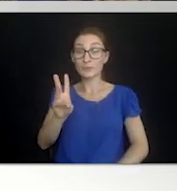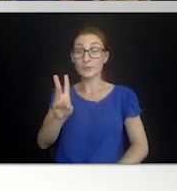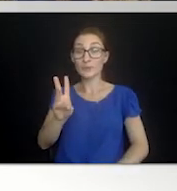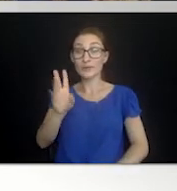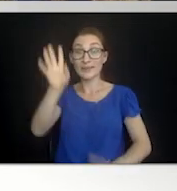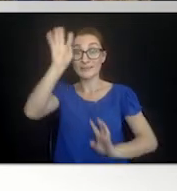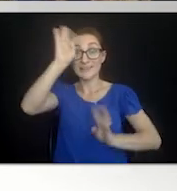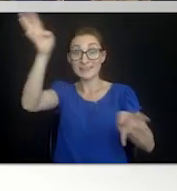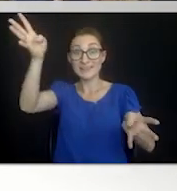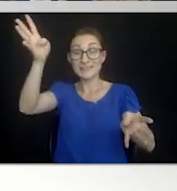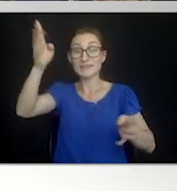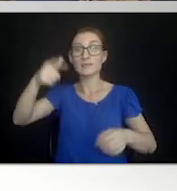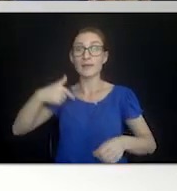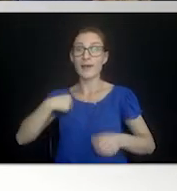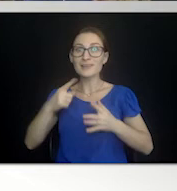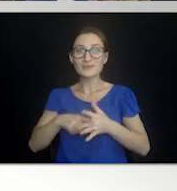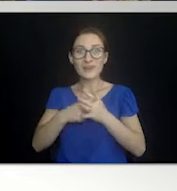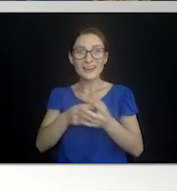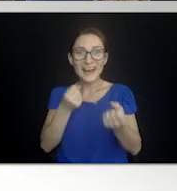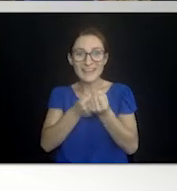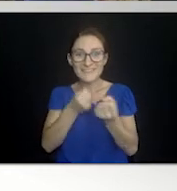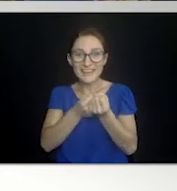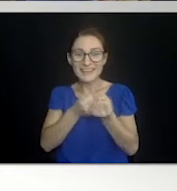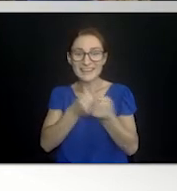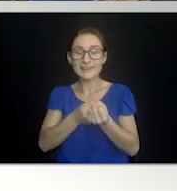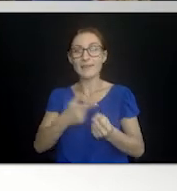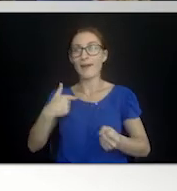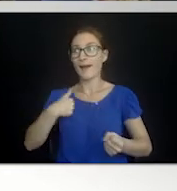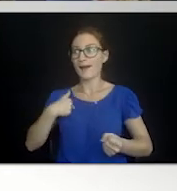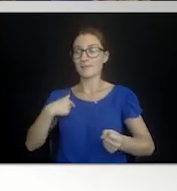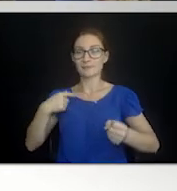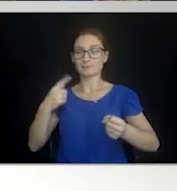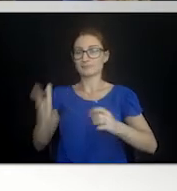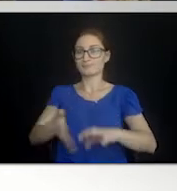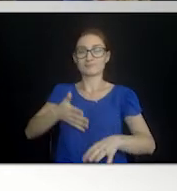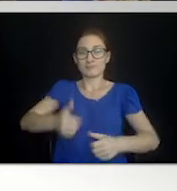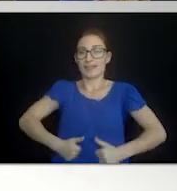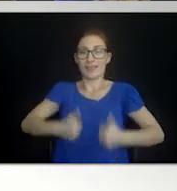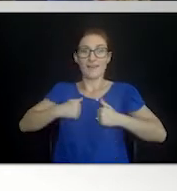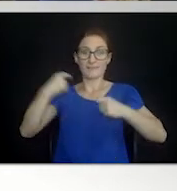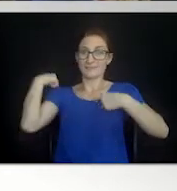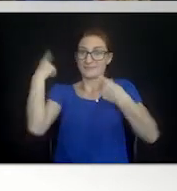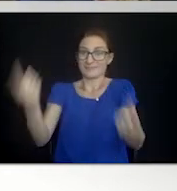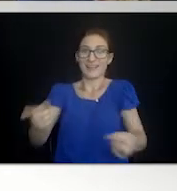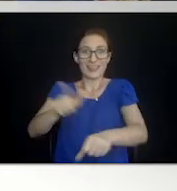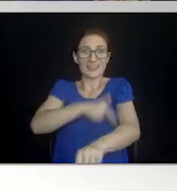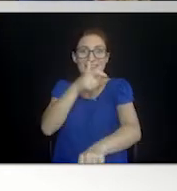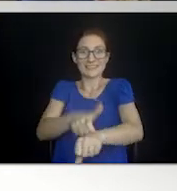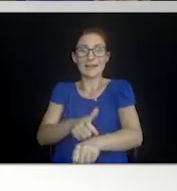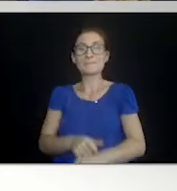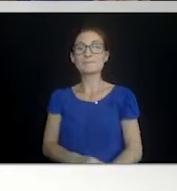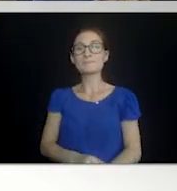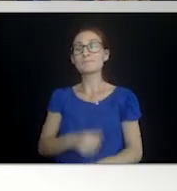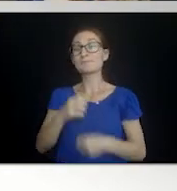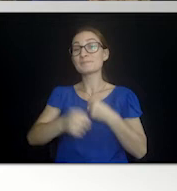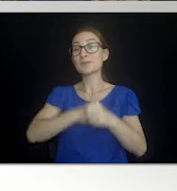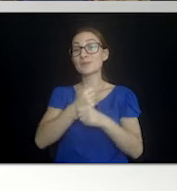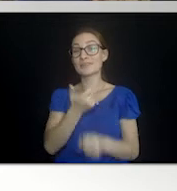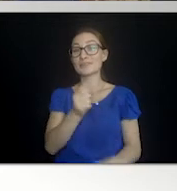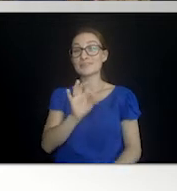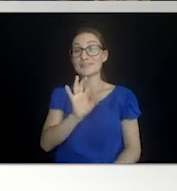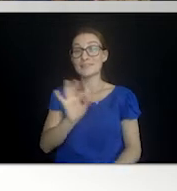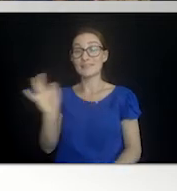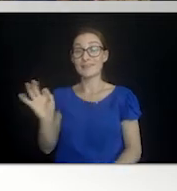was invented is when I started advocating. So that gives you an idea of how long. I've been around it a long time. In 1999, my daughter was